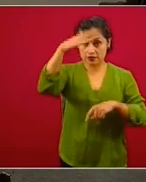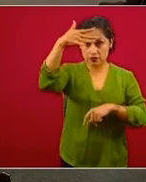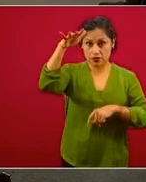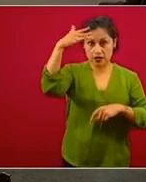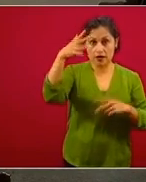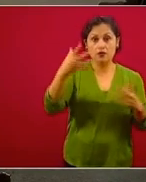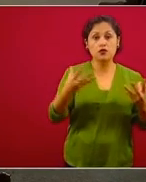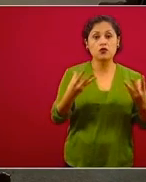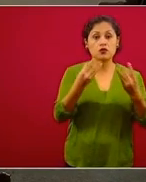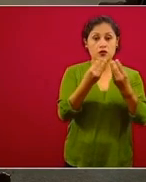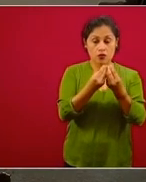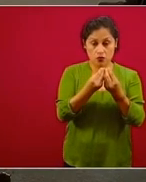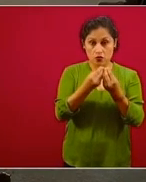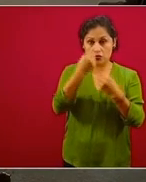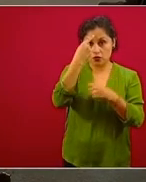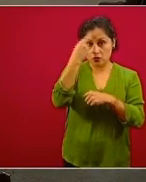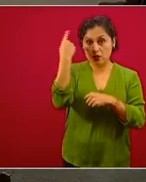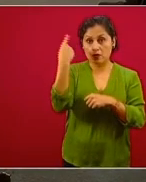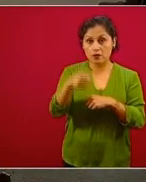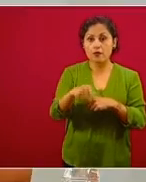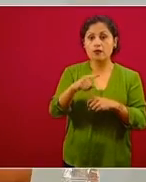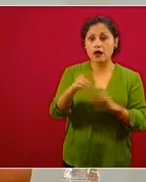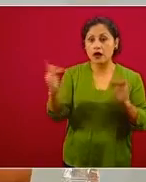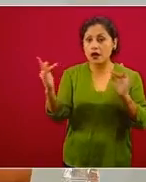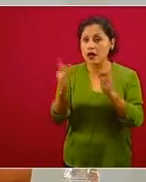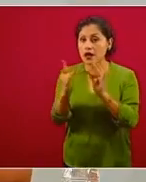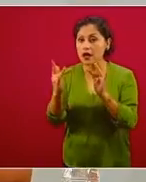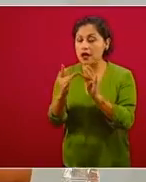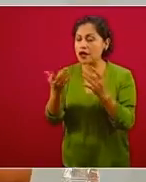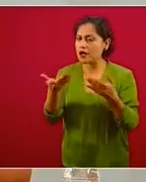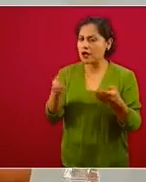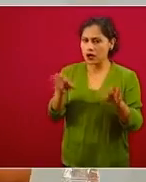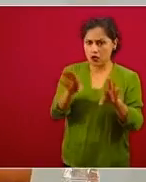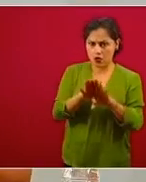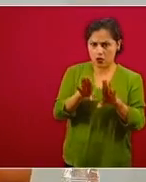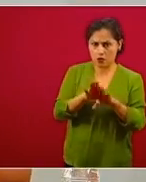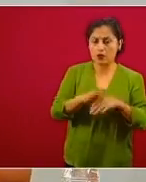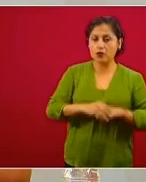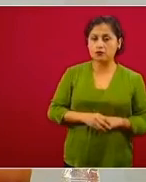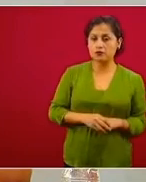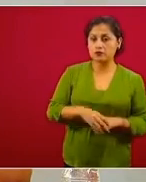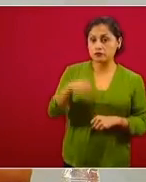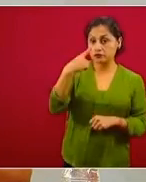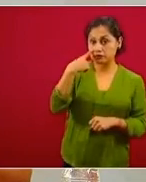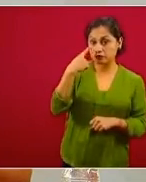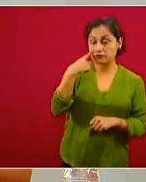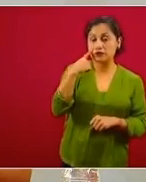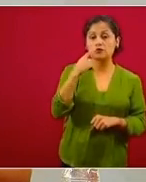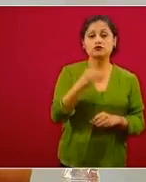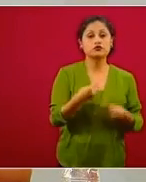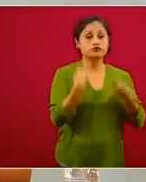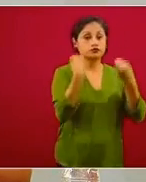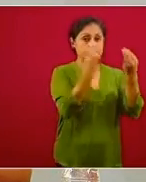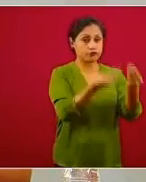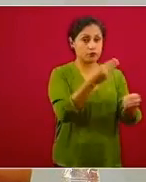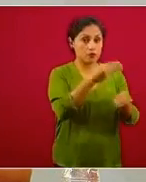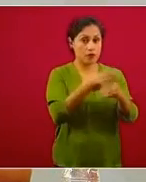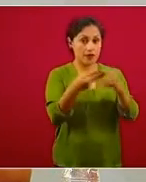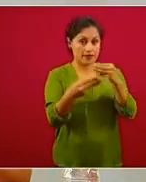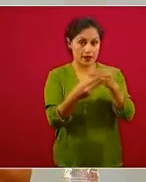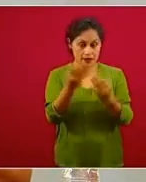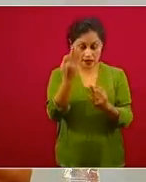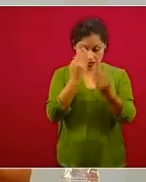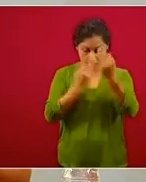In those cases of where the hospitalized patient is a minor, there is a protocol for a